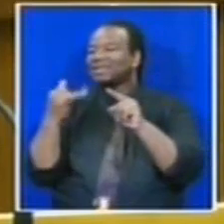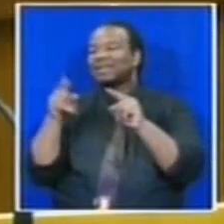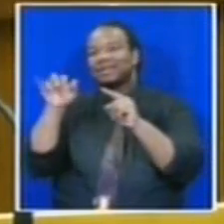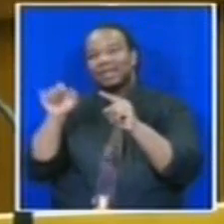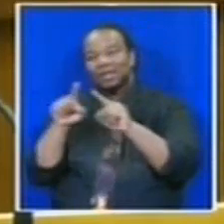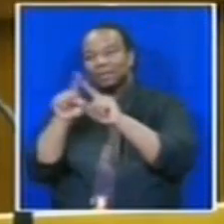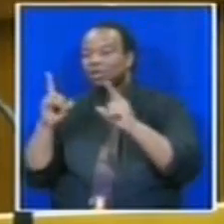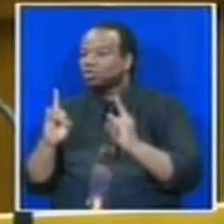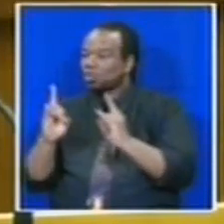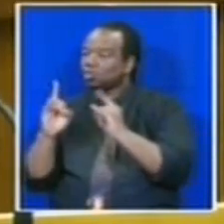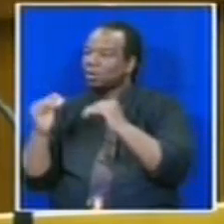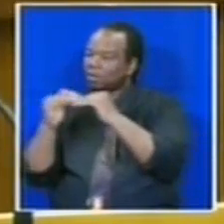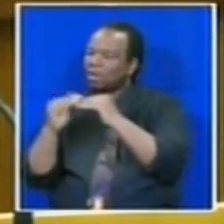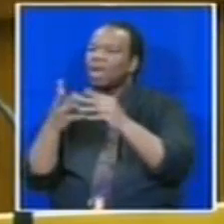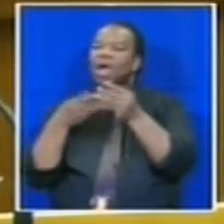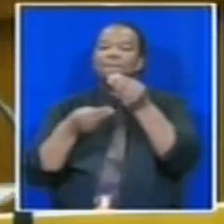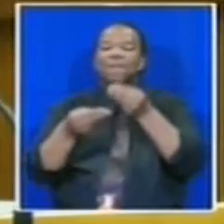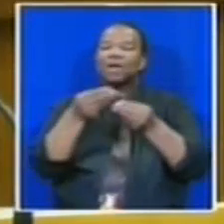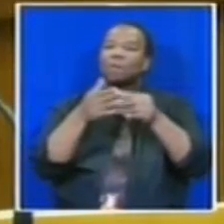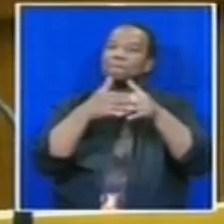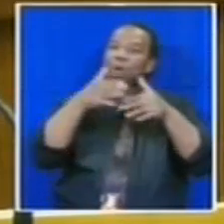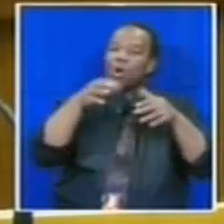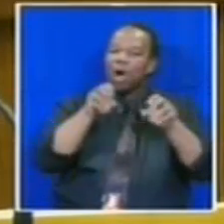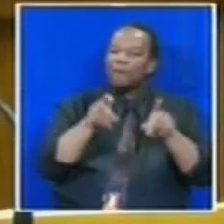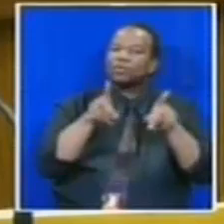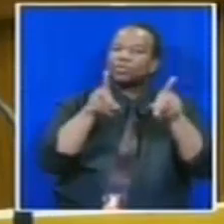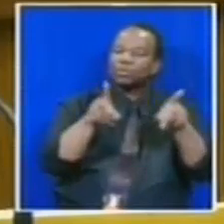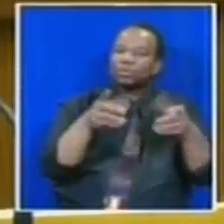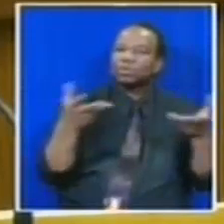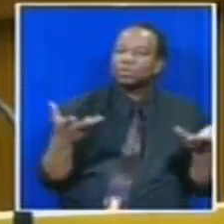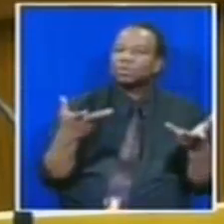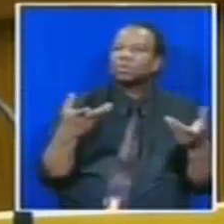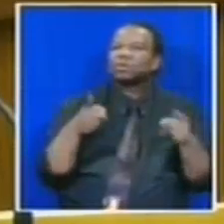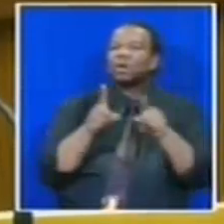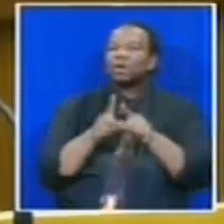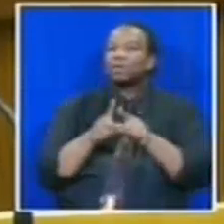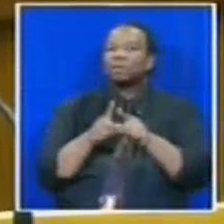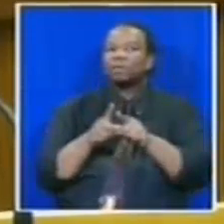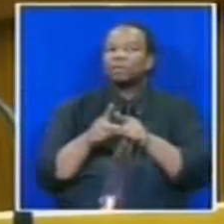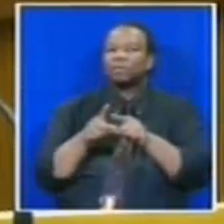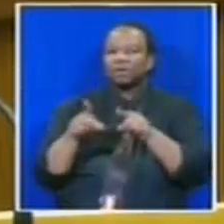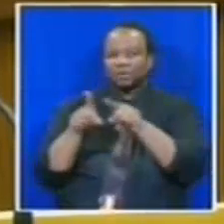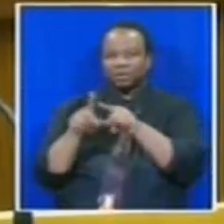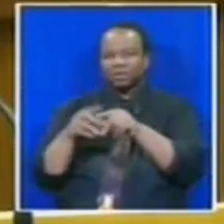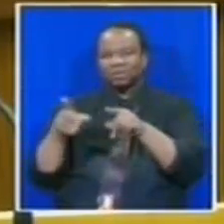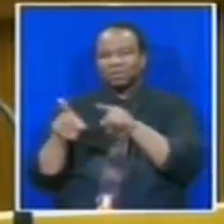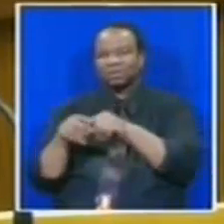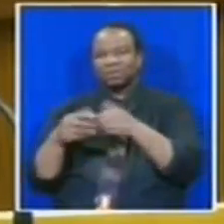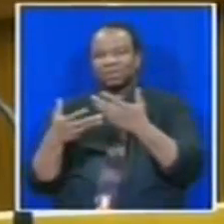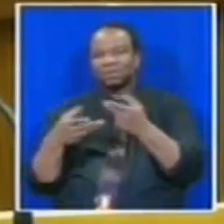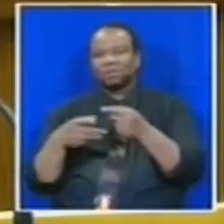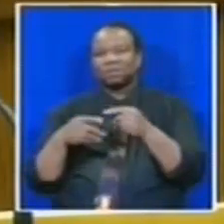mobility, markets will broaden opportunities, public services will meet the needs of all if they are structured to be